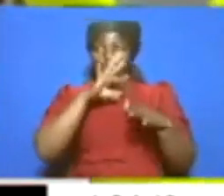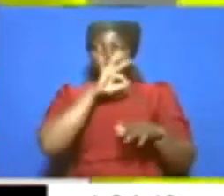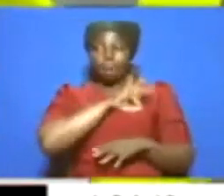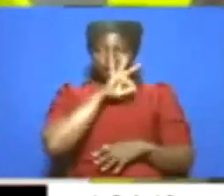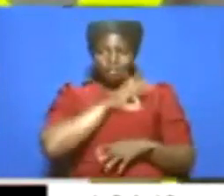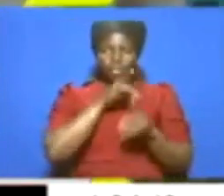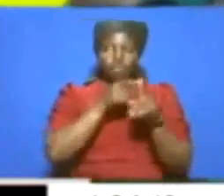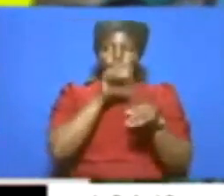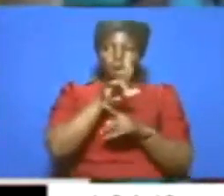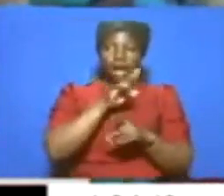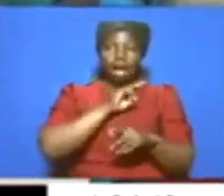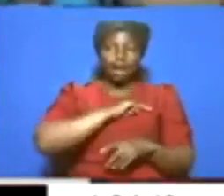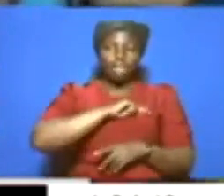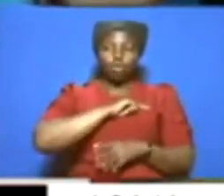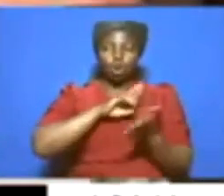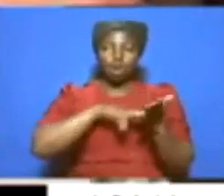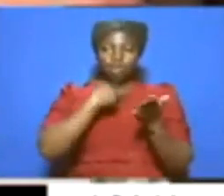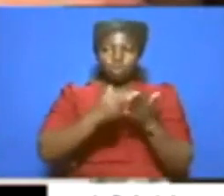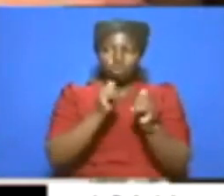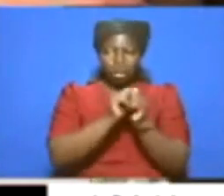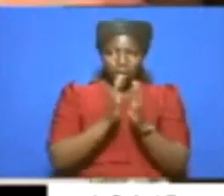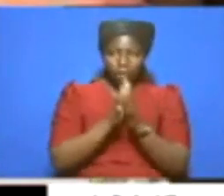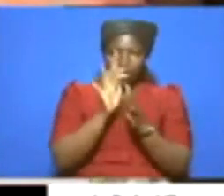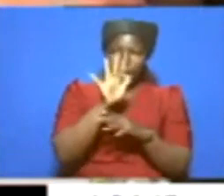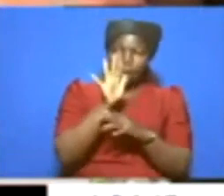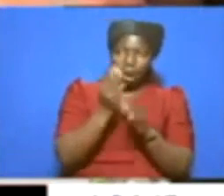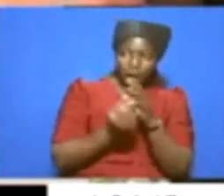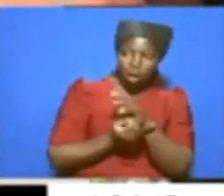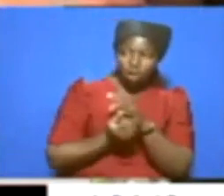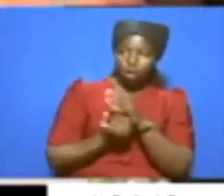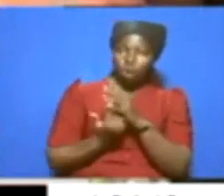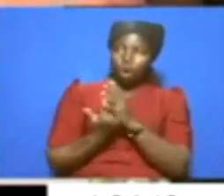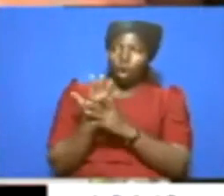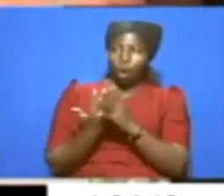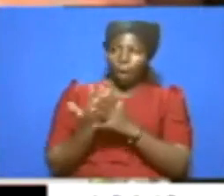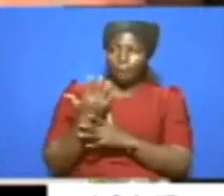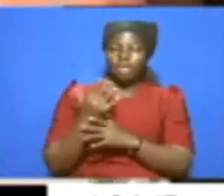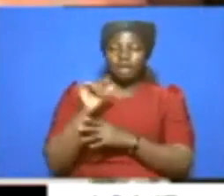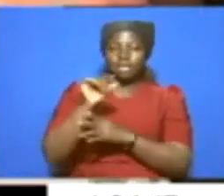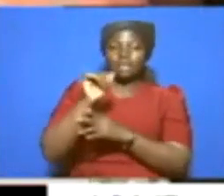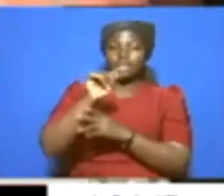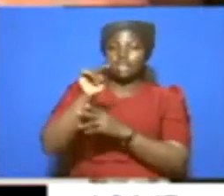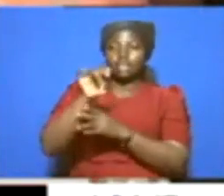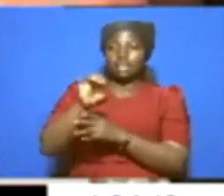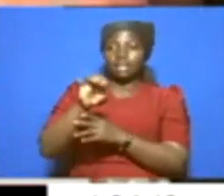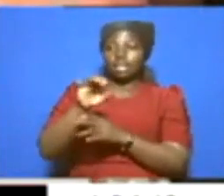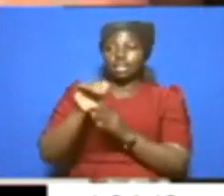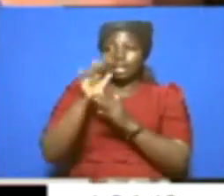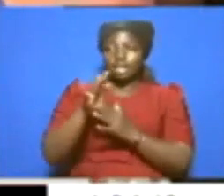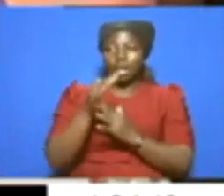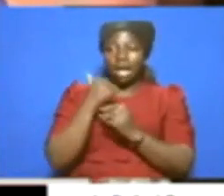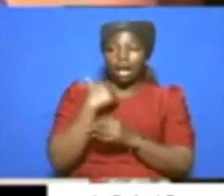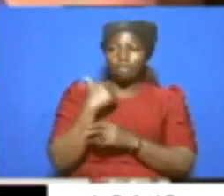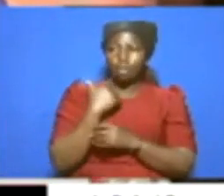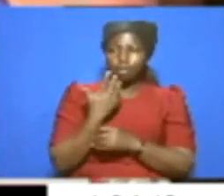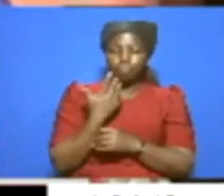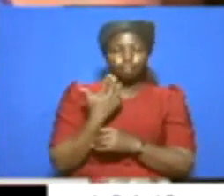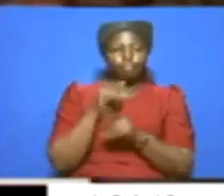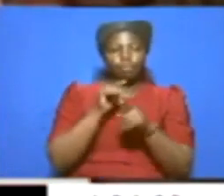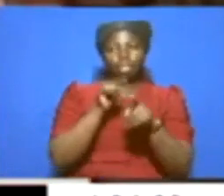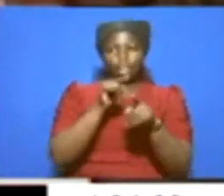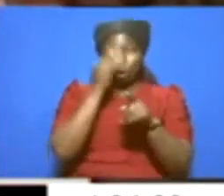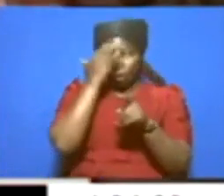crops. The leaders argue that locals in Ganze sub-county have been given a raw deal after tons of ballast and stones were